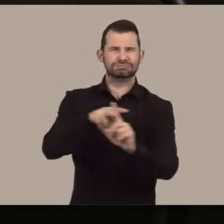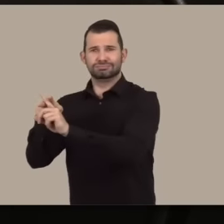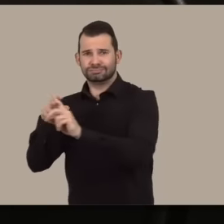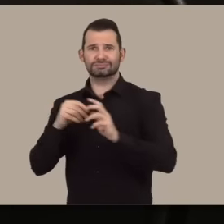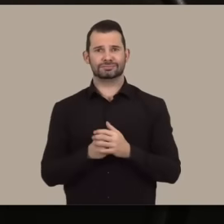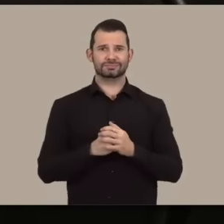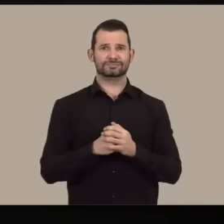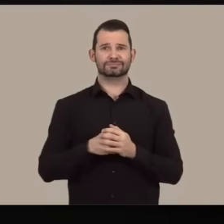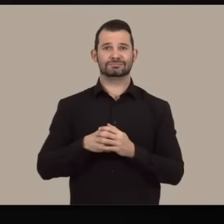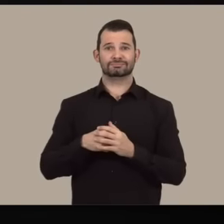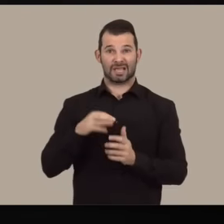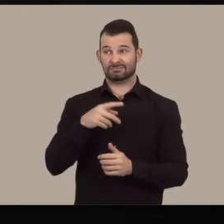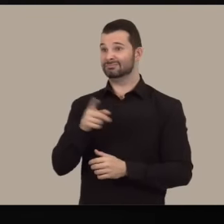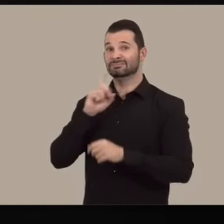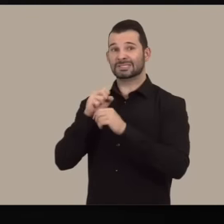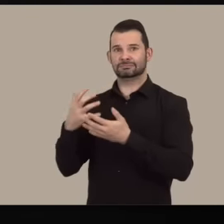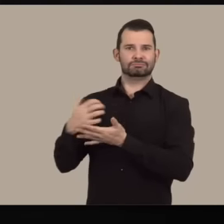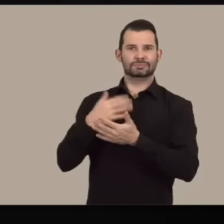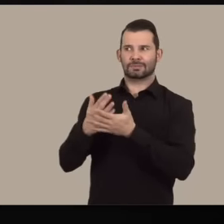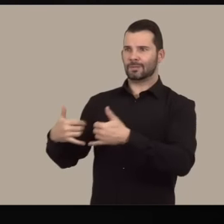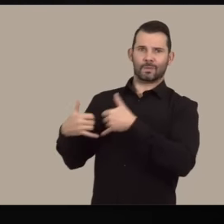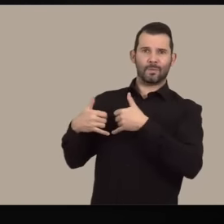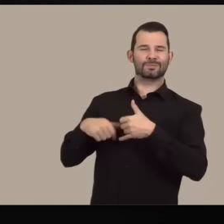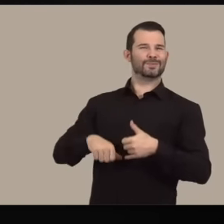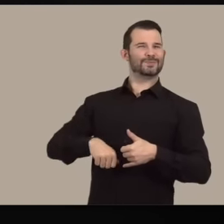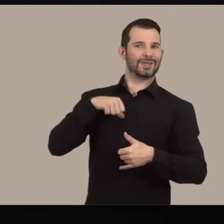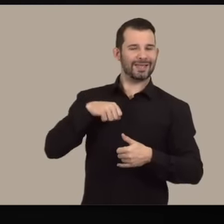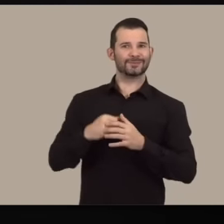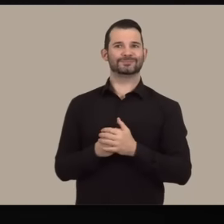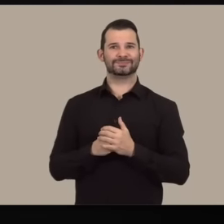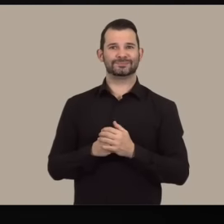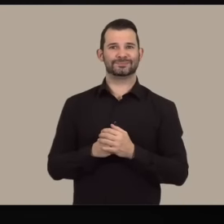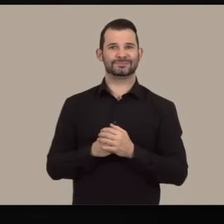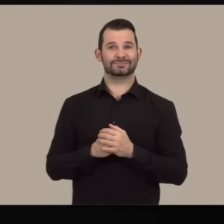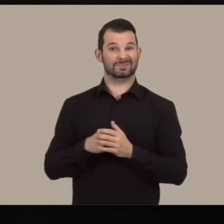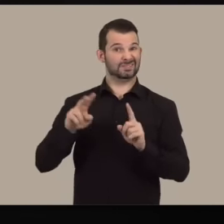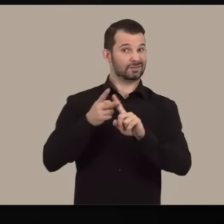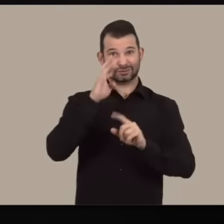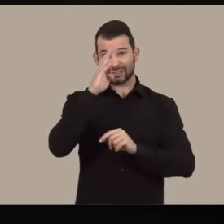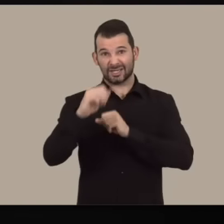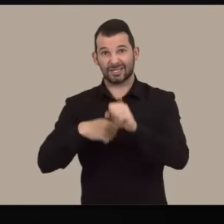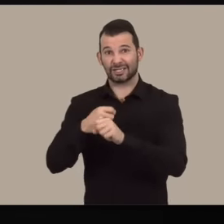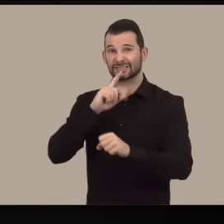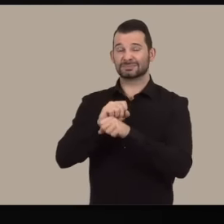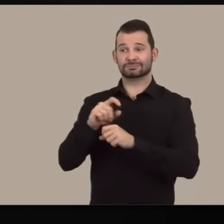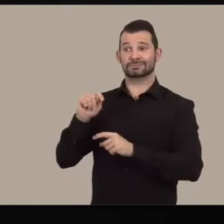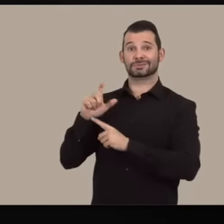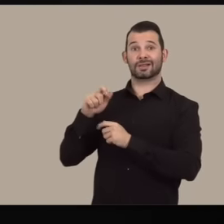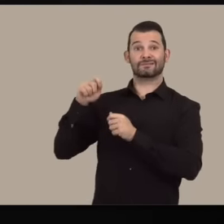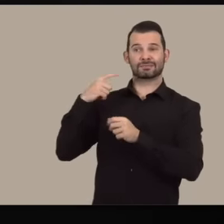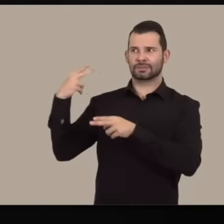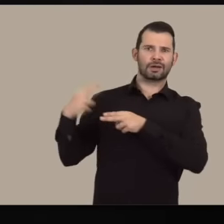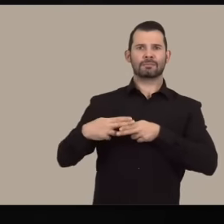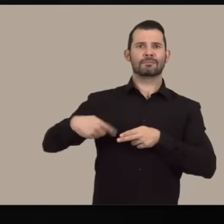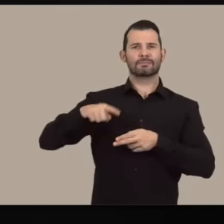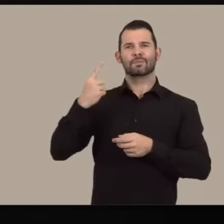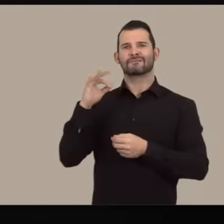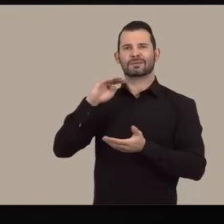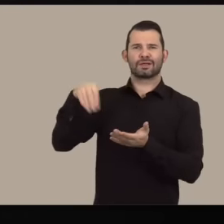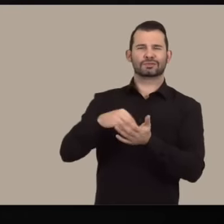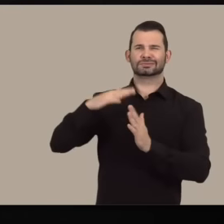organization. And they have earned us some awards to be proud of. For a second straight year, Telefilm was named